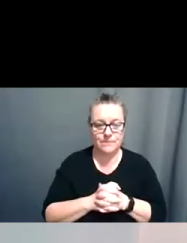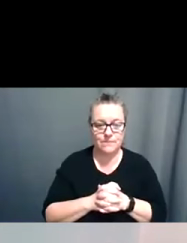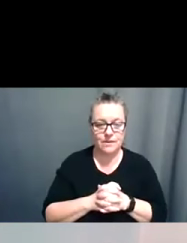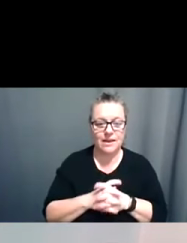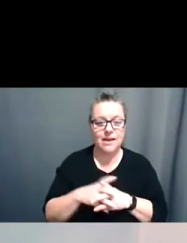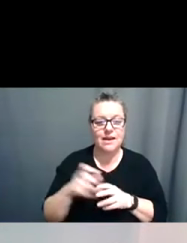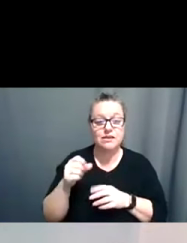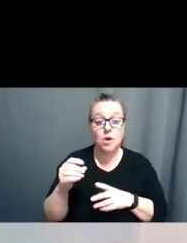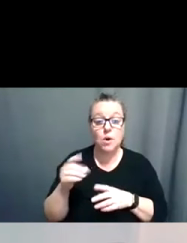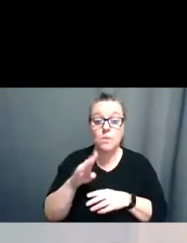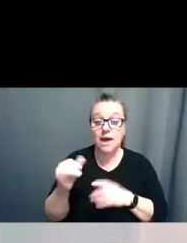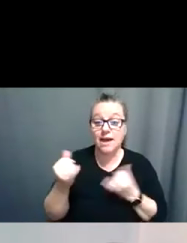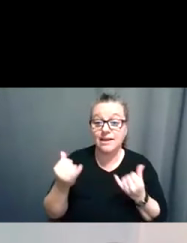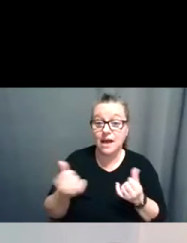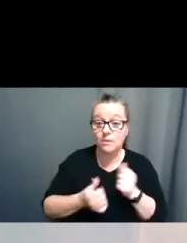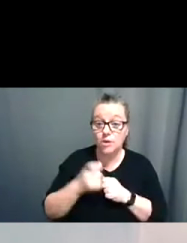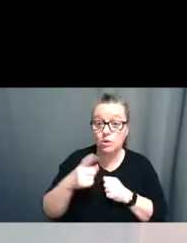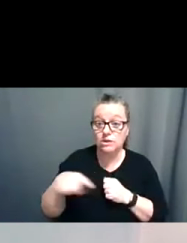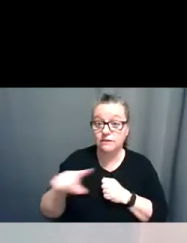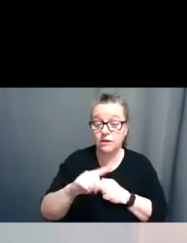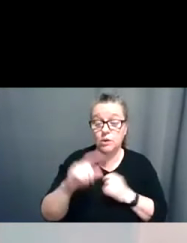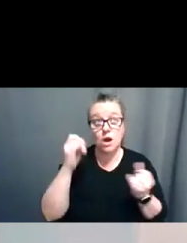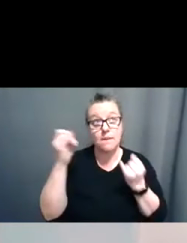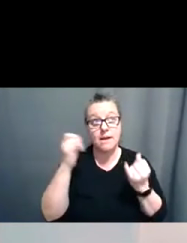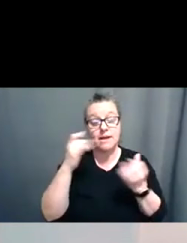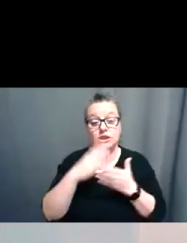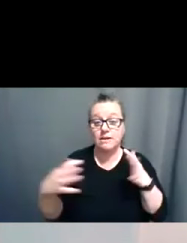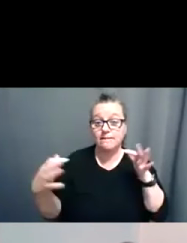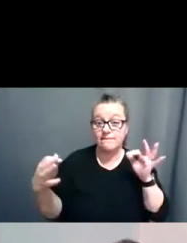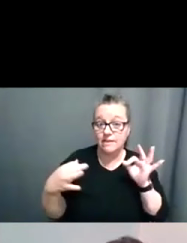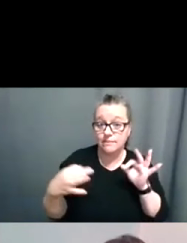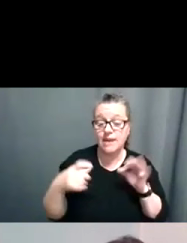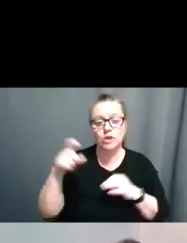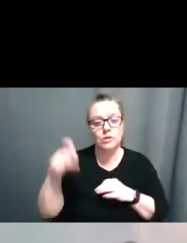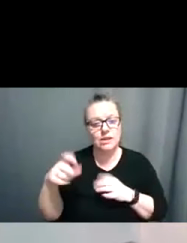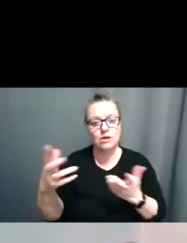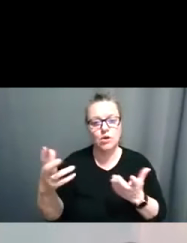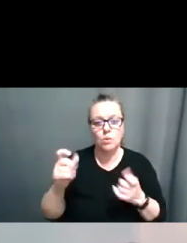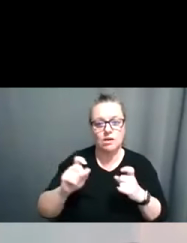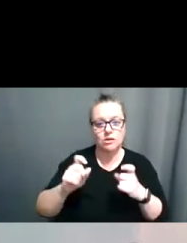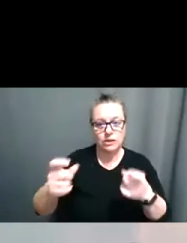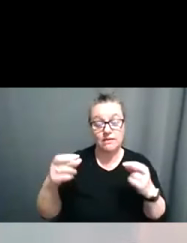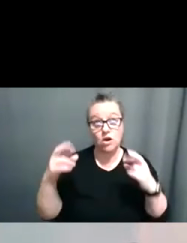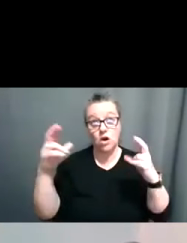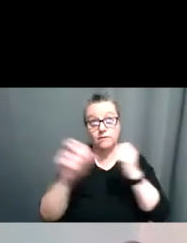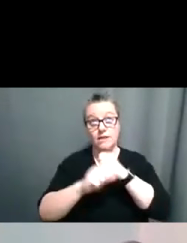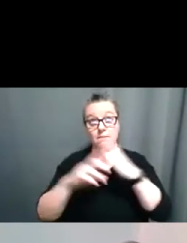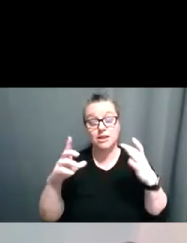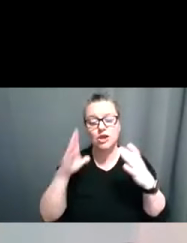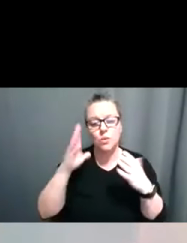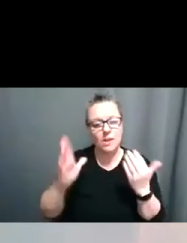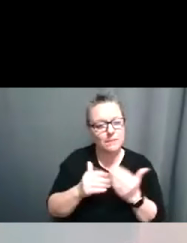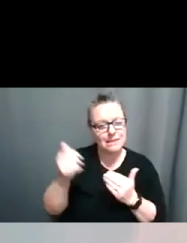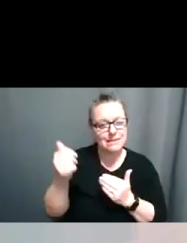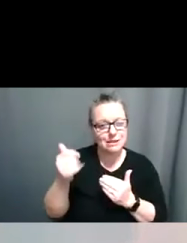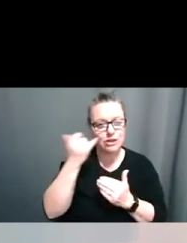So by now, most of you are probably imagining some feedback you need or want to give, and hopefully imagining how much easier it's going to be if